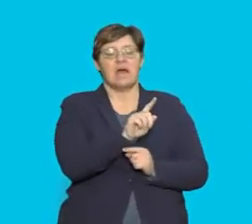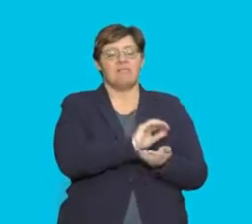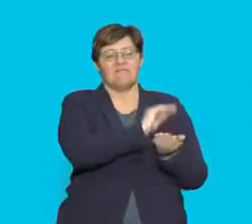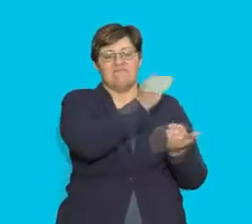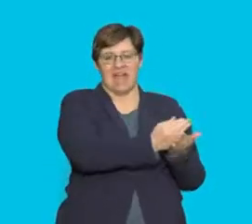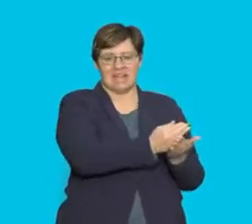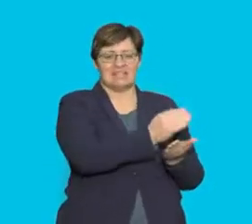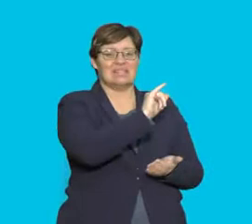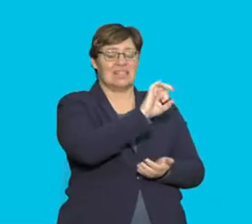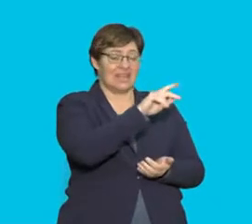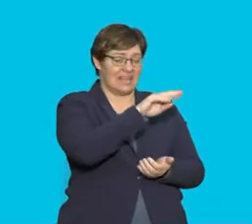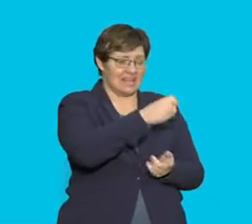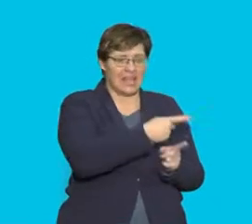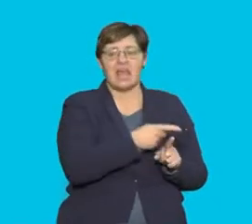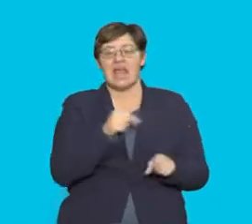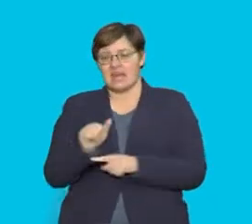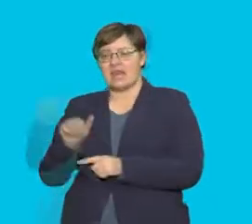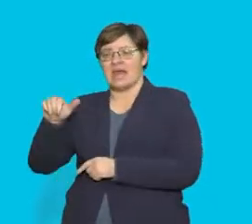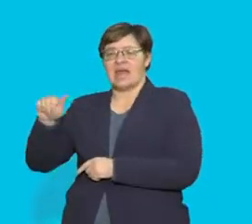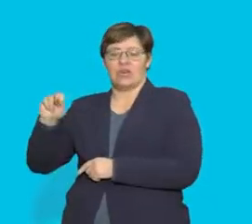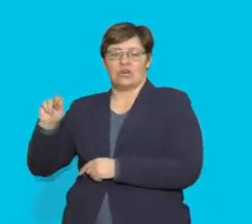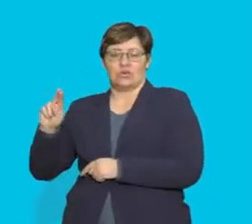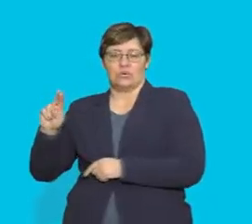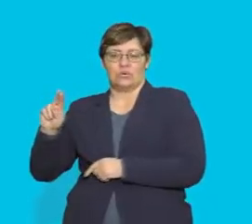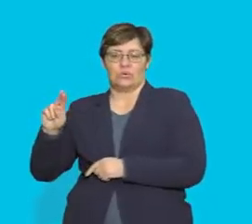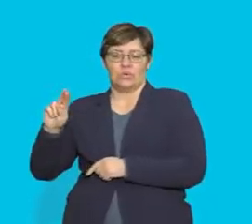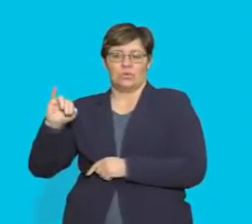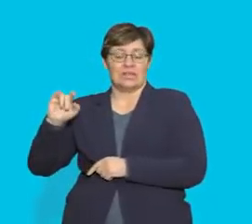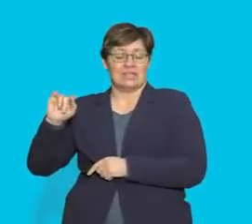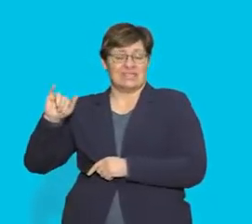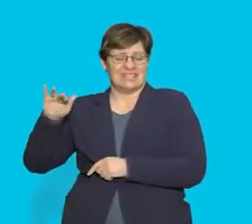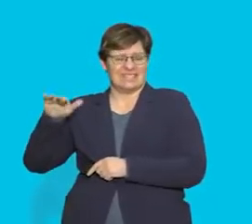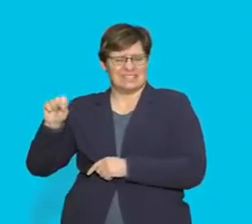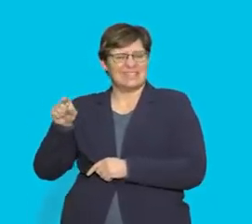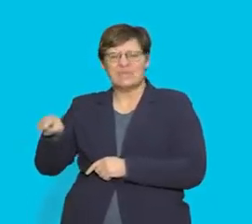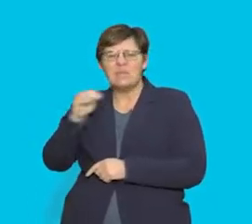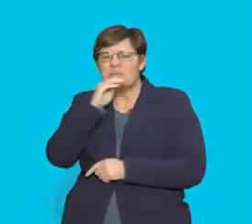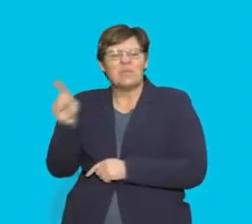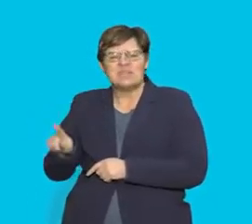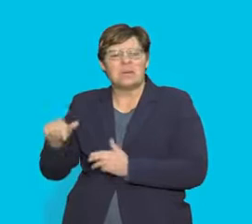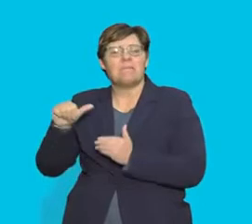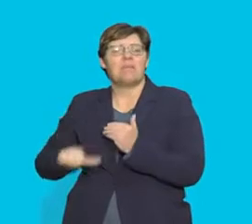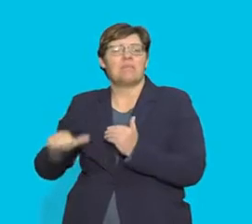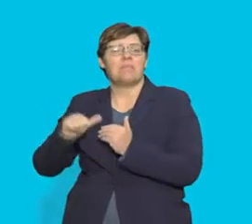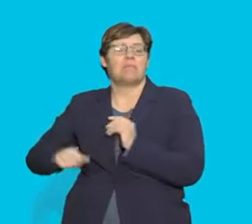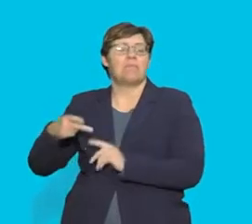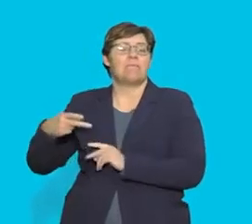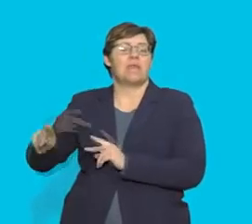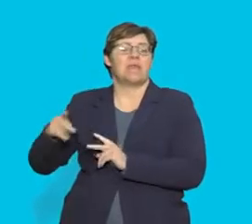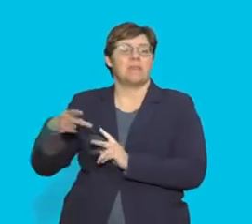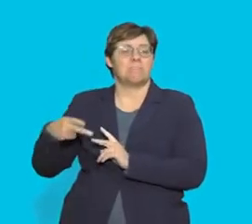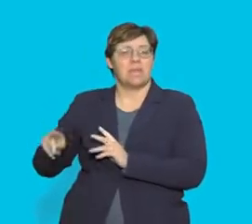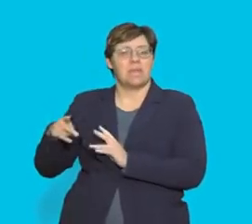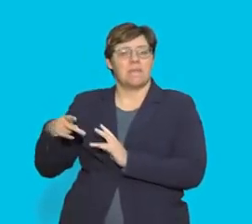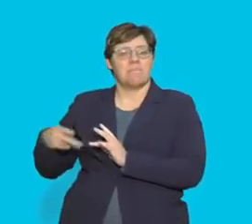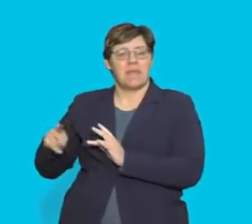sinking fund, and it also has to do with annuities, right? So remember, annuities, this will be the monthly payment